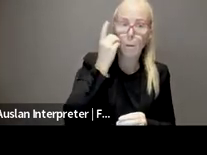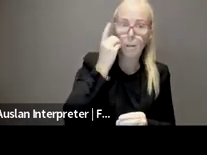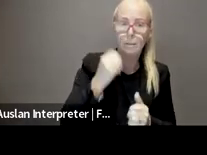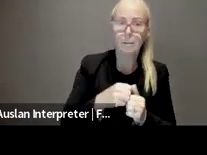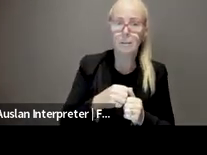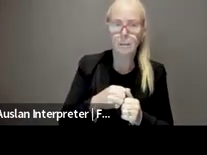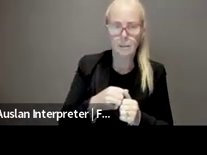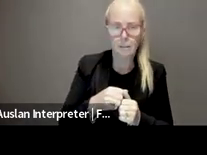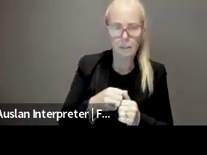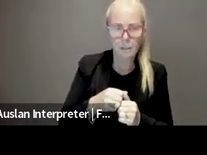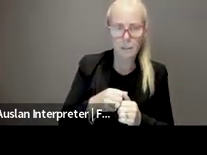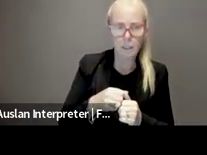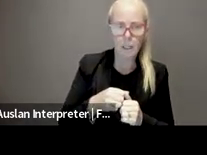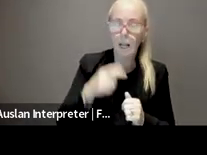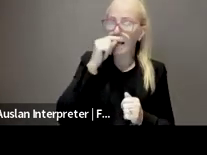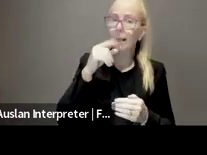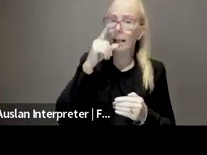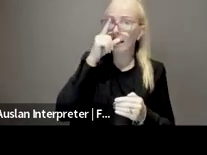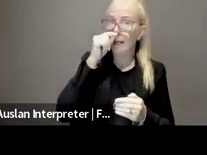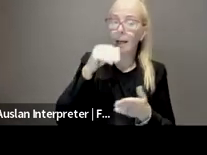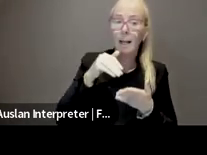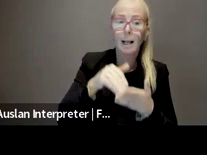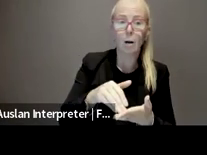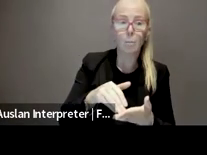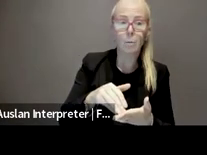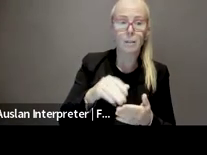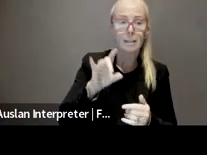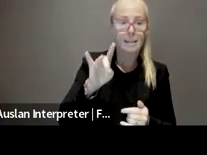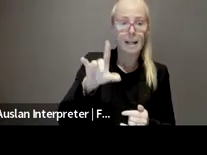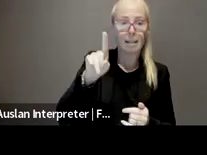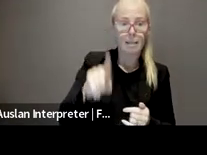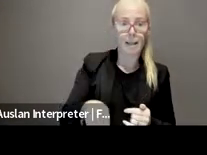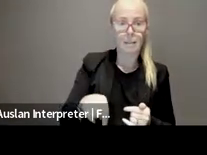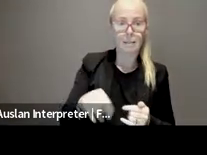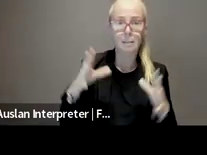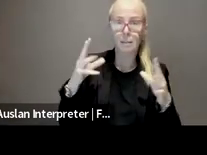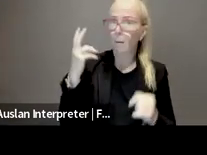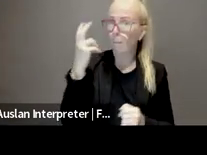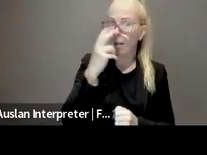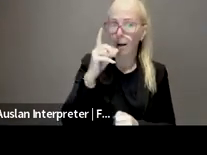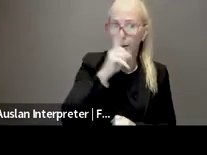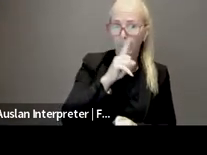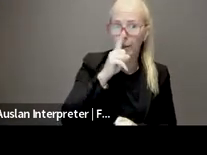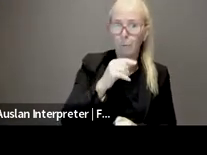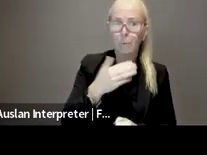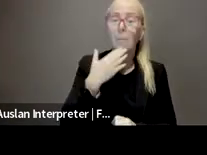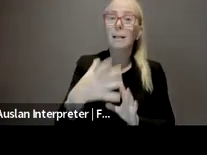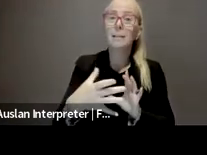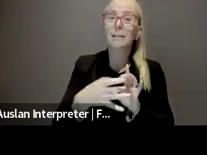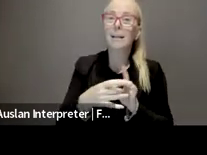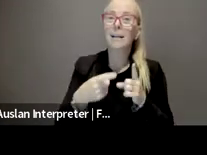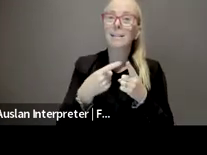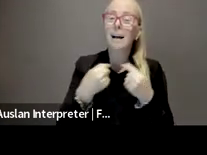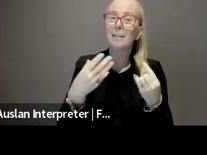10,000 visually impaired persons as a midterm objective. So be part of our journey by connecting us with new partners, helping us secure $50,000